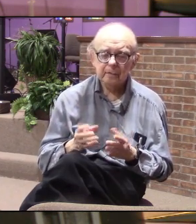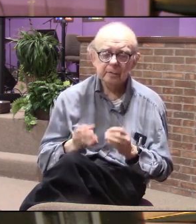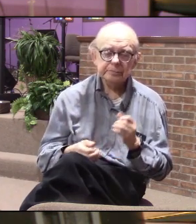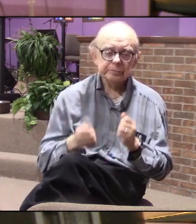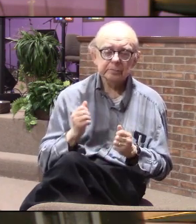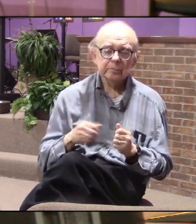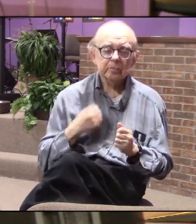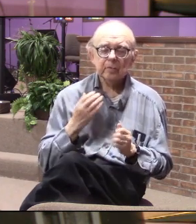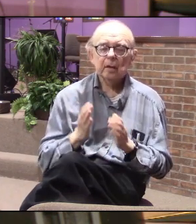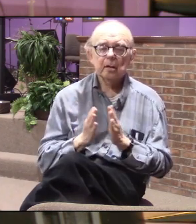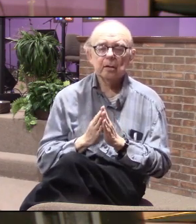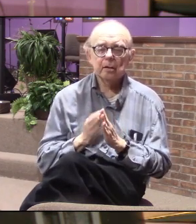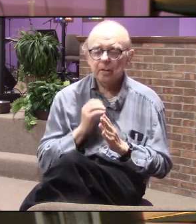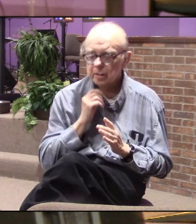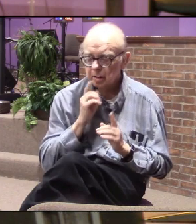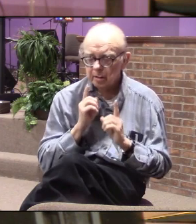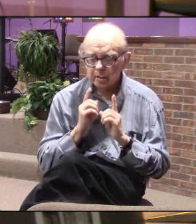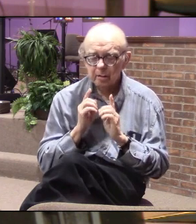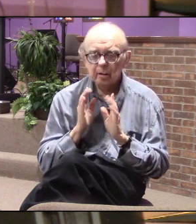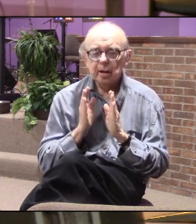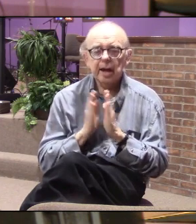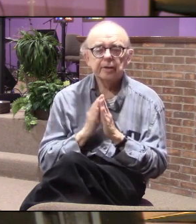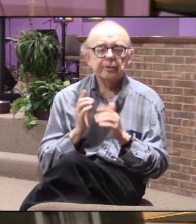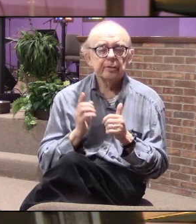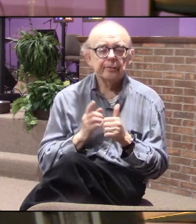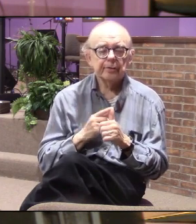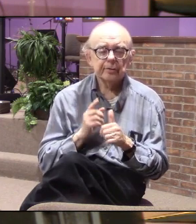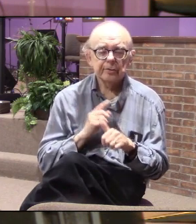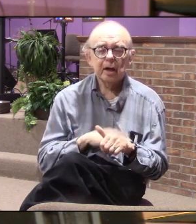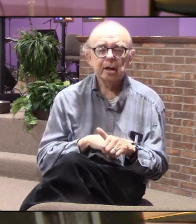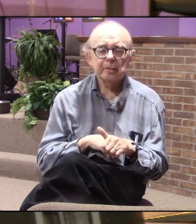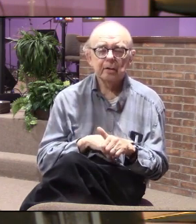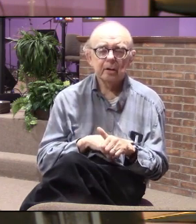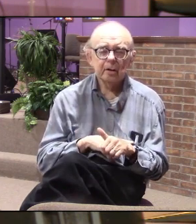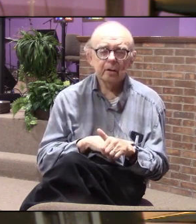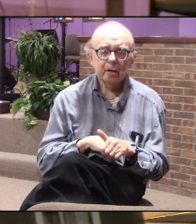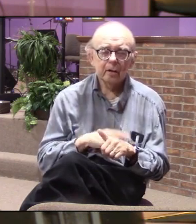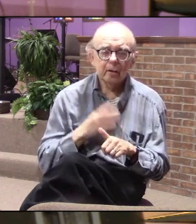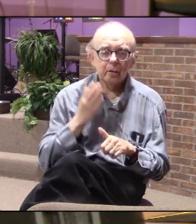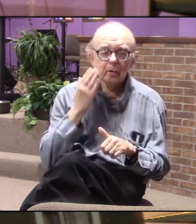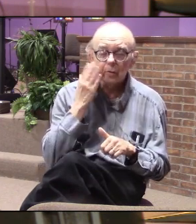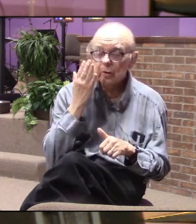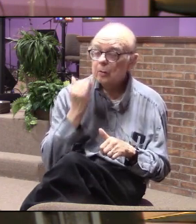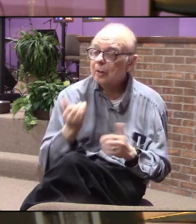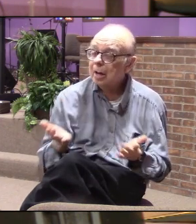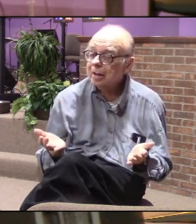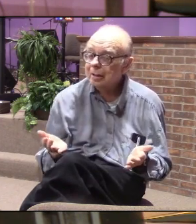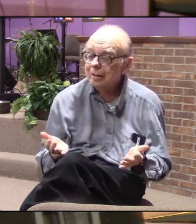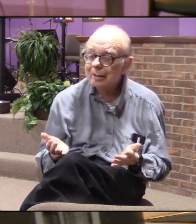Most of our prayers are not answered first time. And you want to know why?